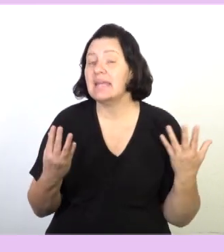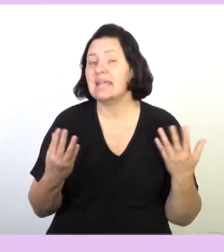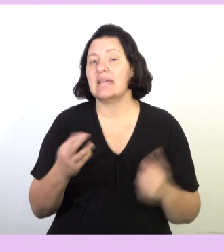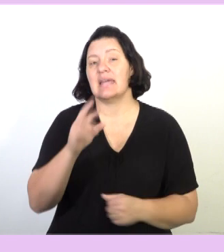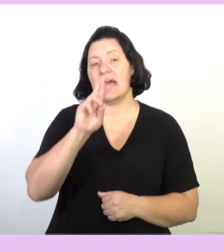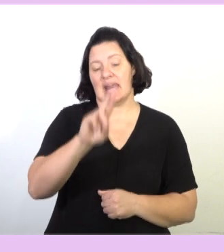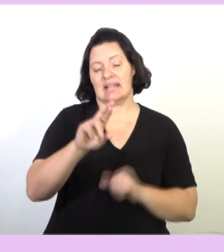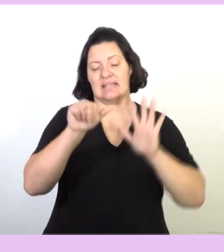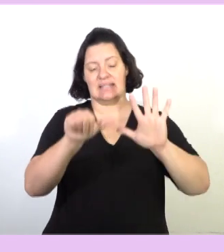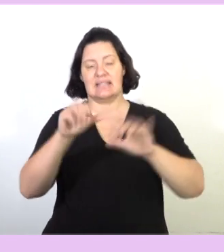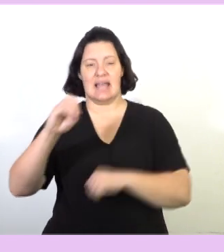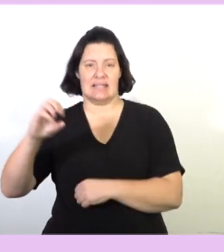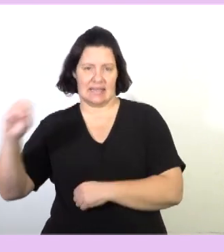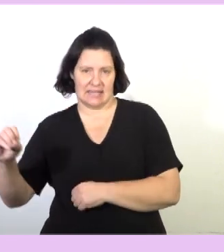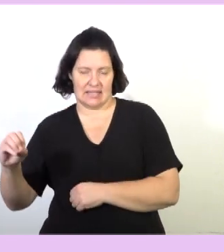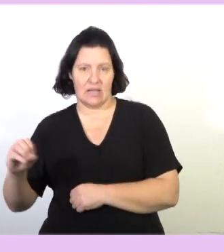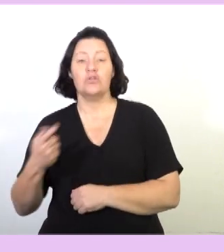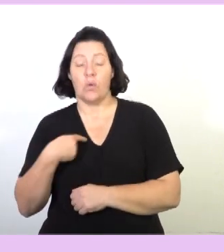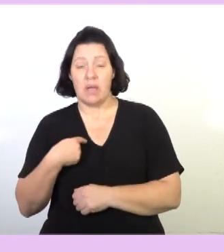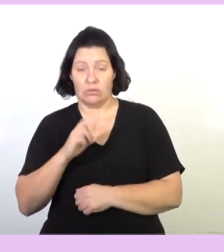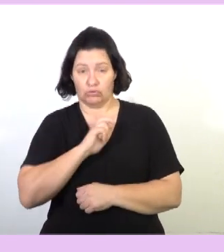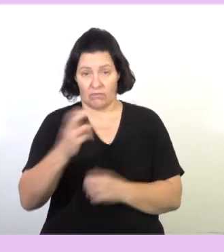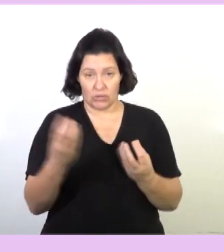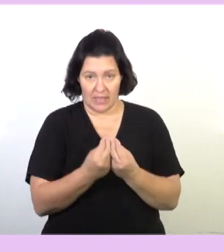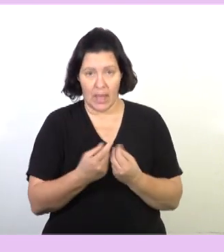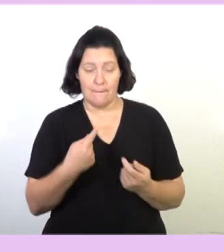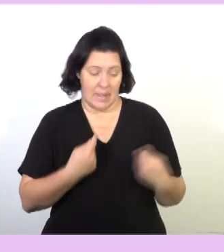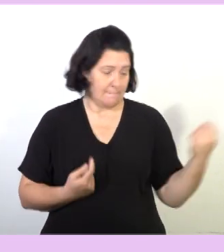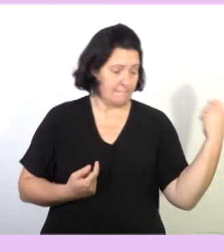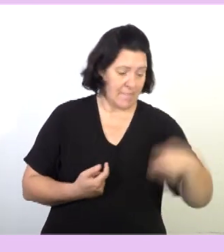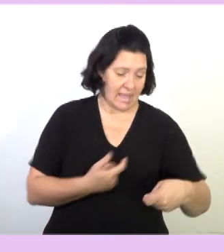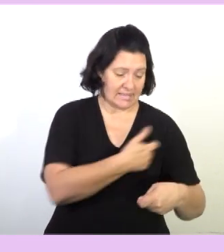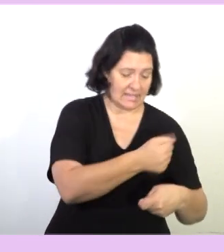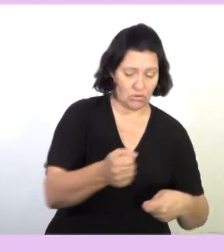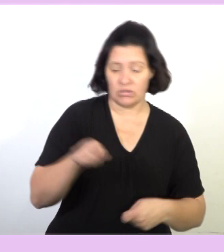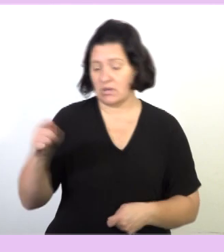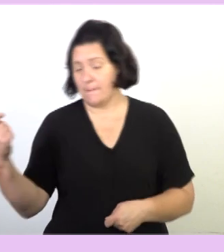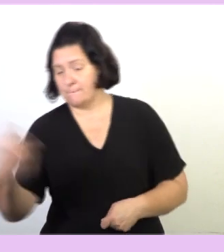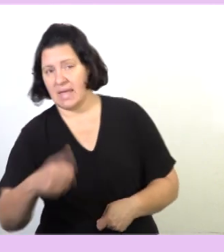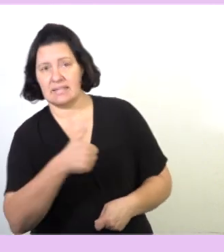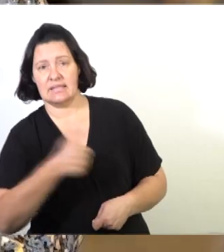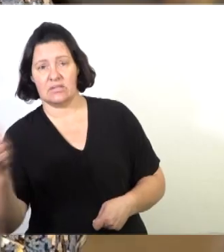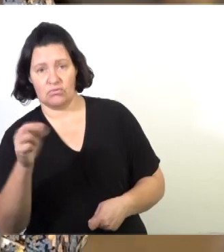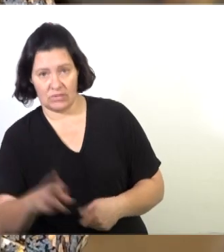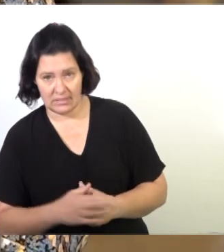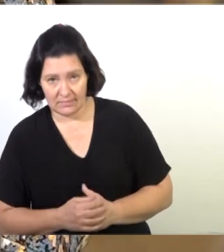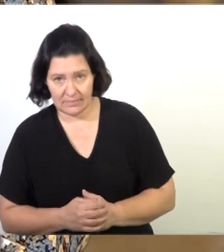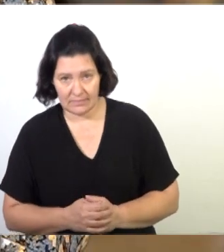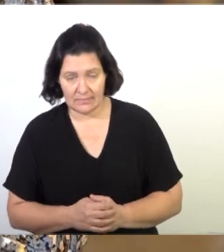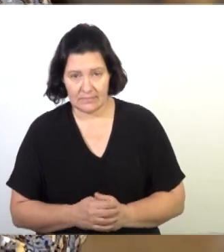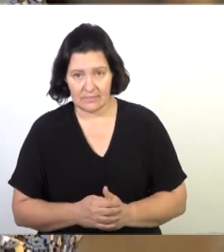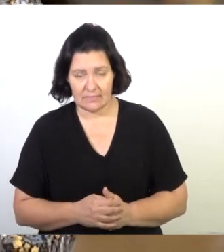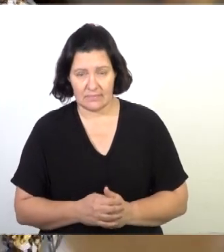get 600. It means 2 people traveling together will each pay 600.